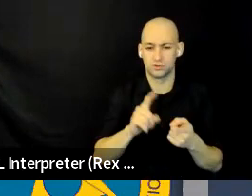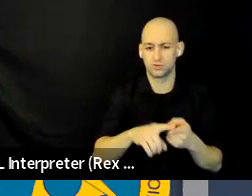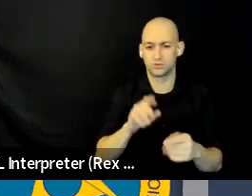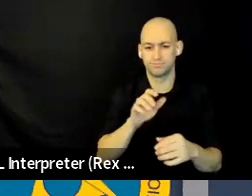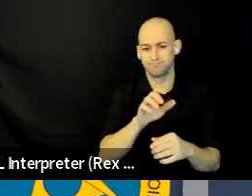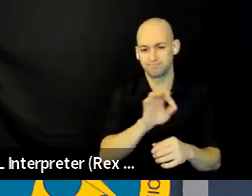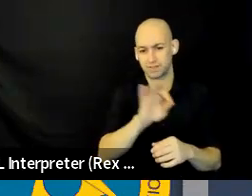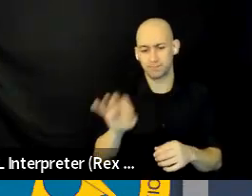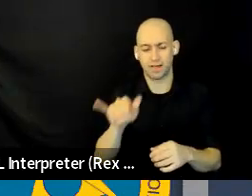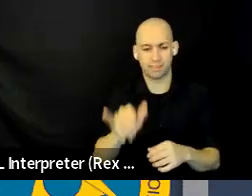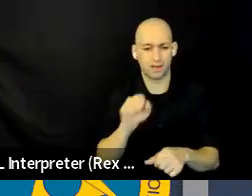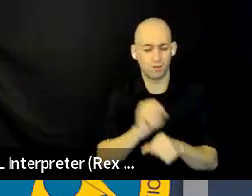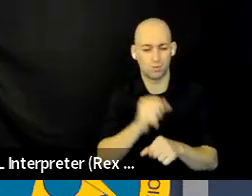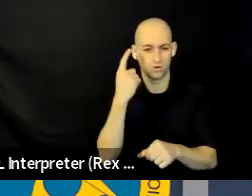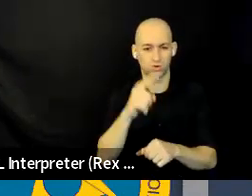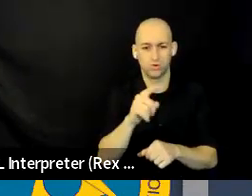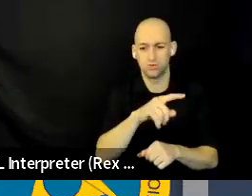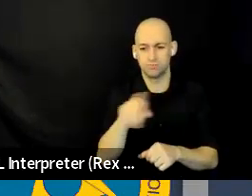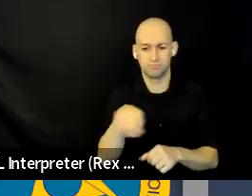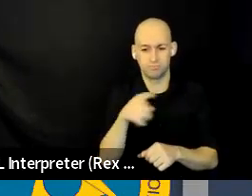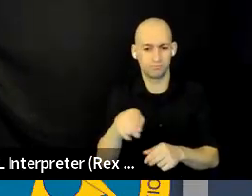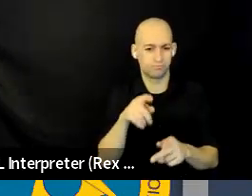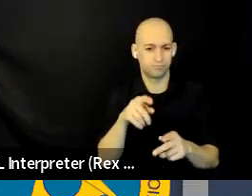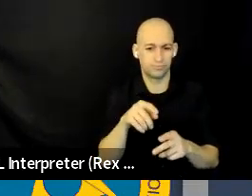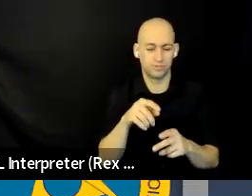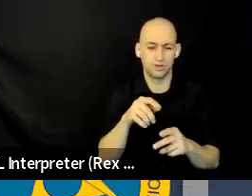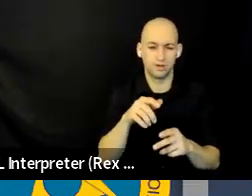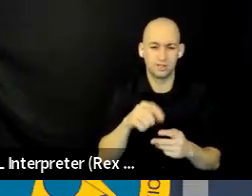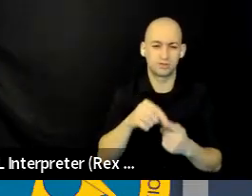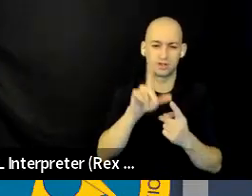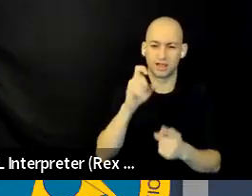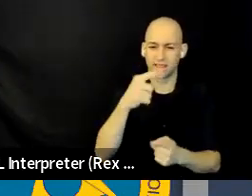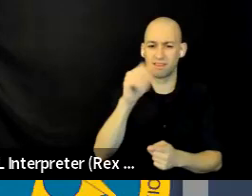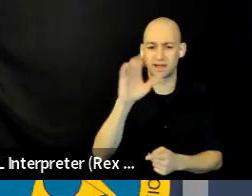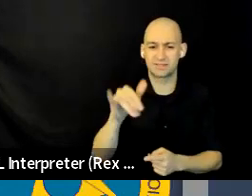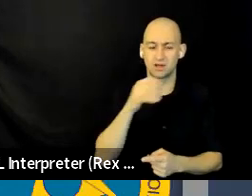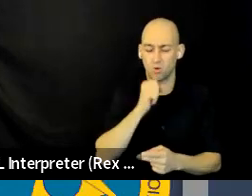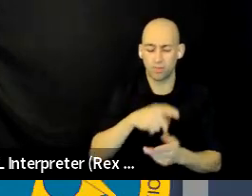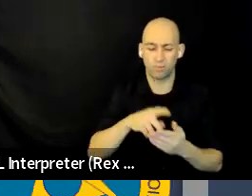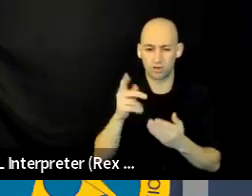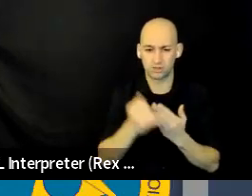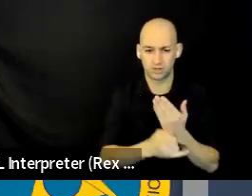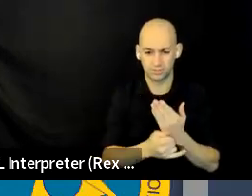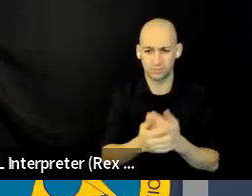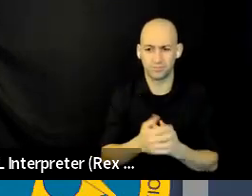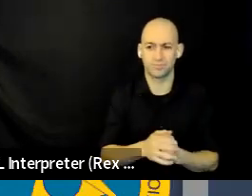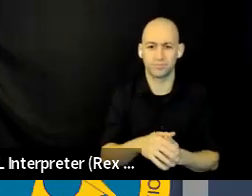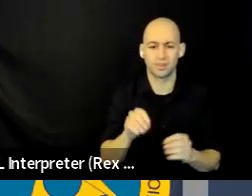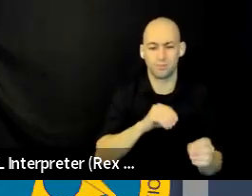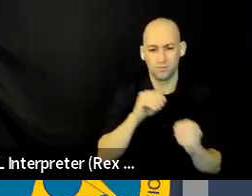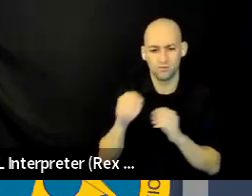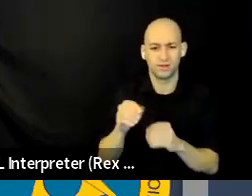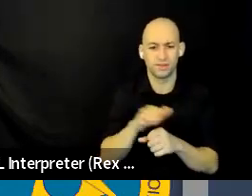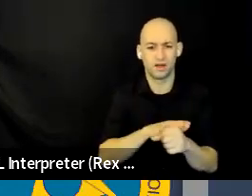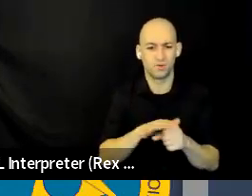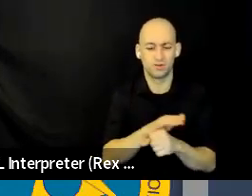seeking state funding, especially legacy projects, which were often planned for before the existence of CAPTI and could be moving regions away from